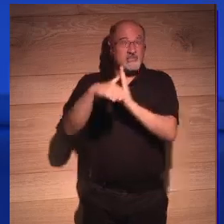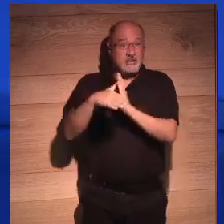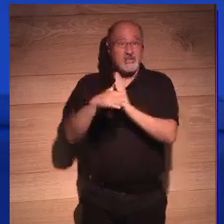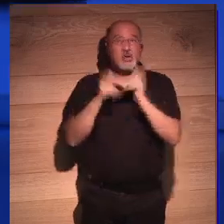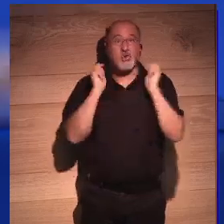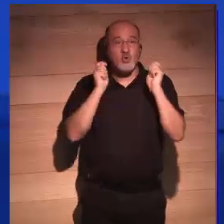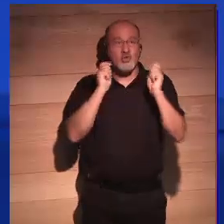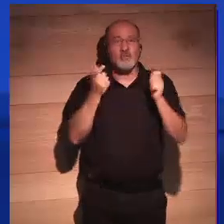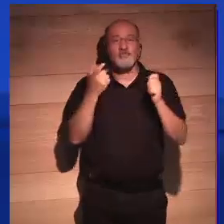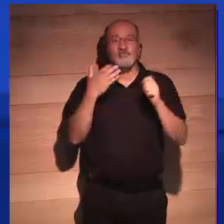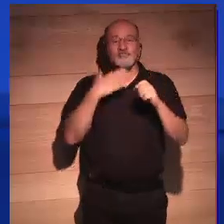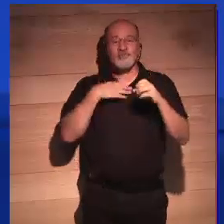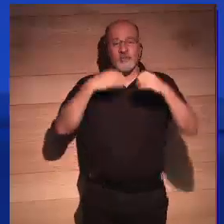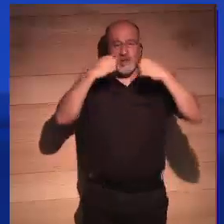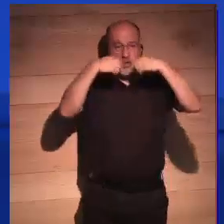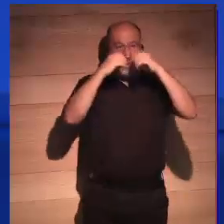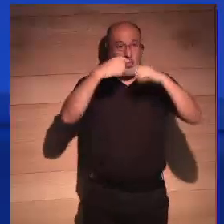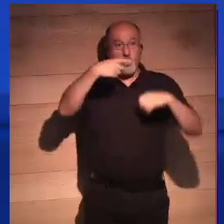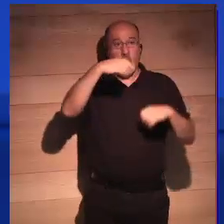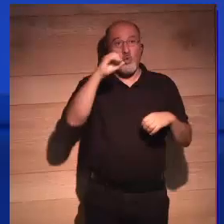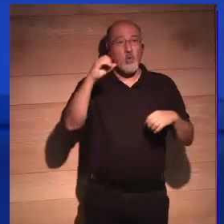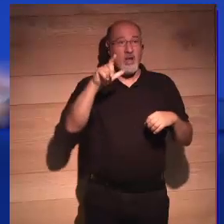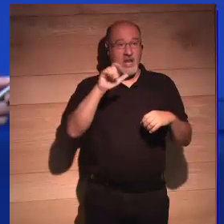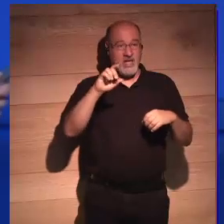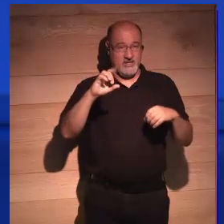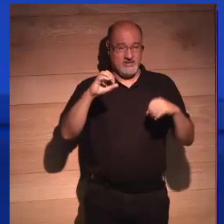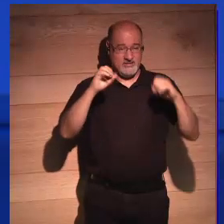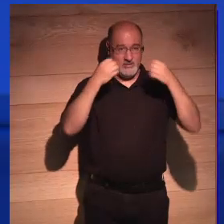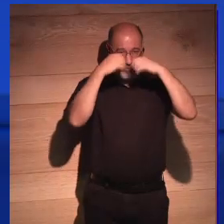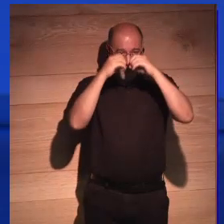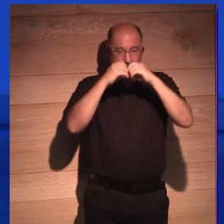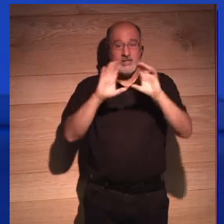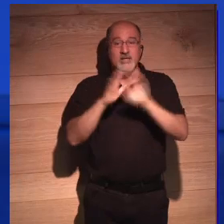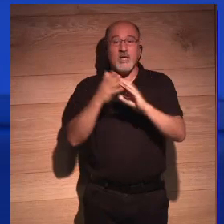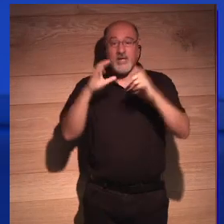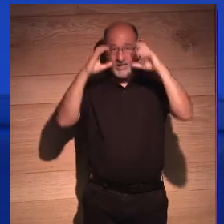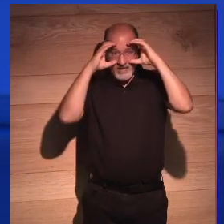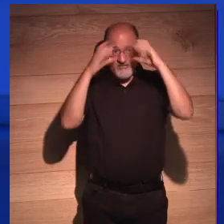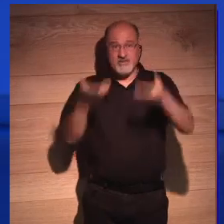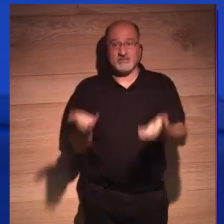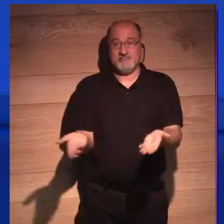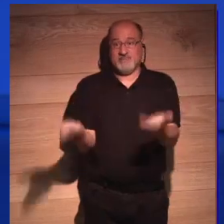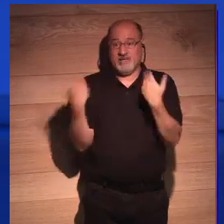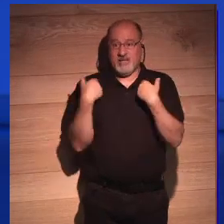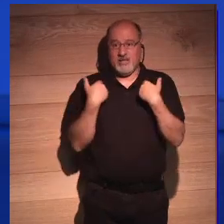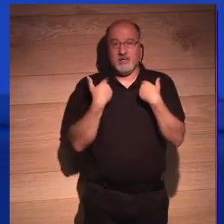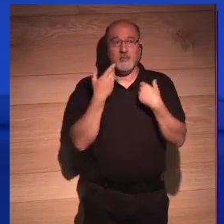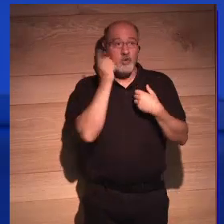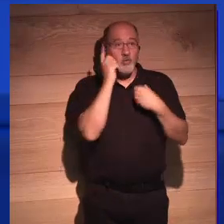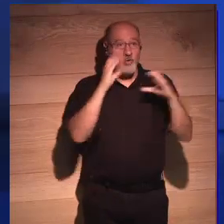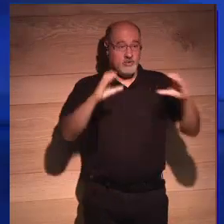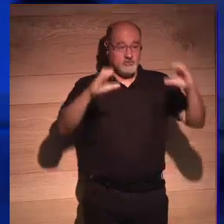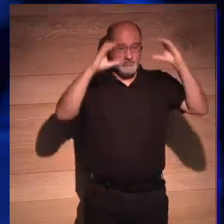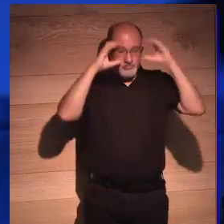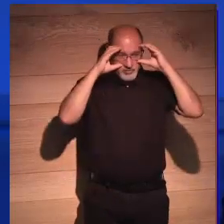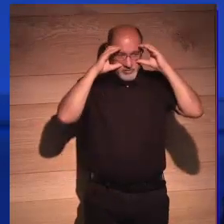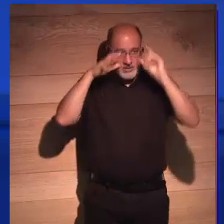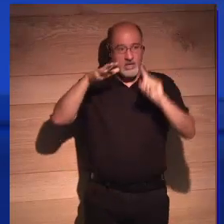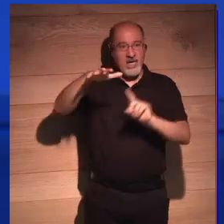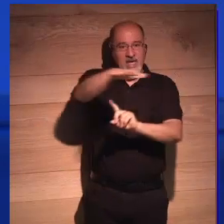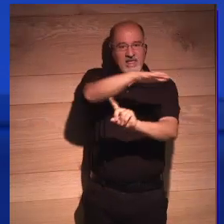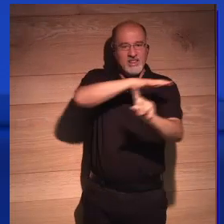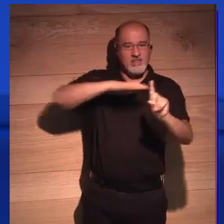was doing here, and simulate that sense of presence. And those first few nights, trying out lots of content from the